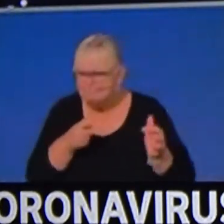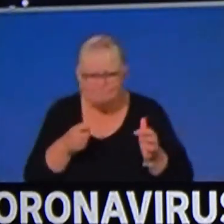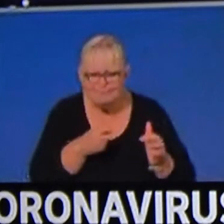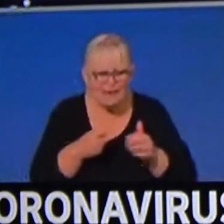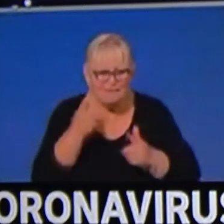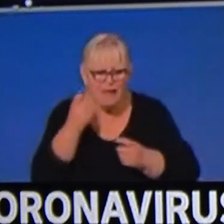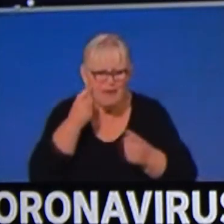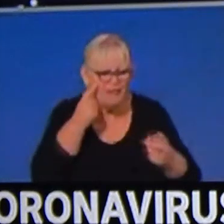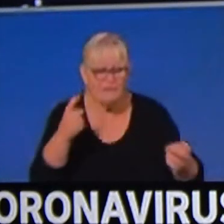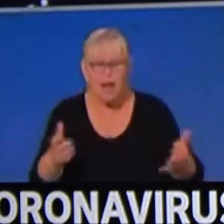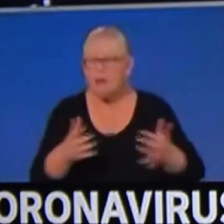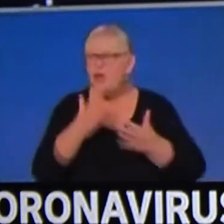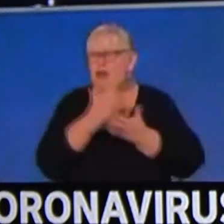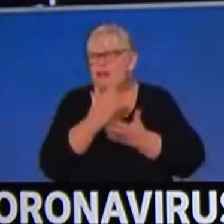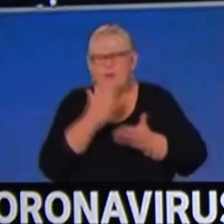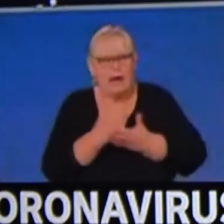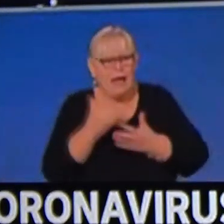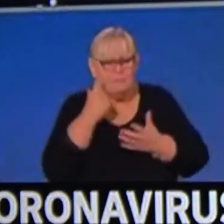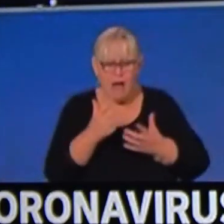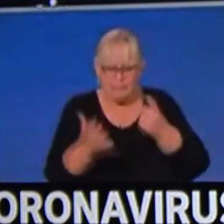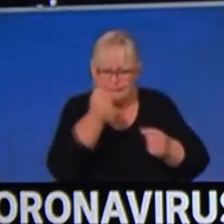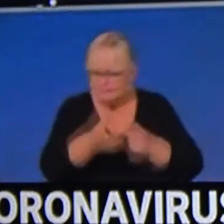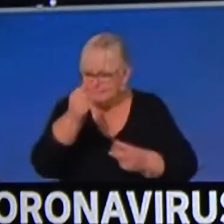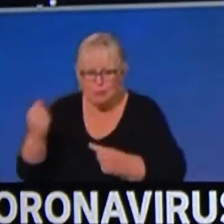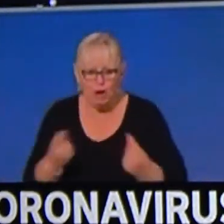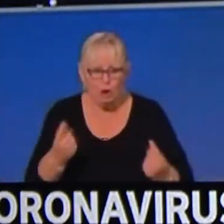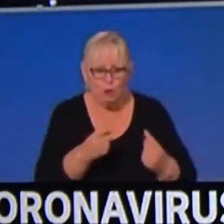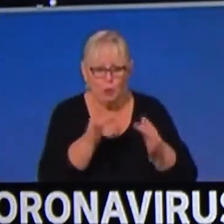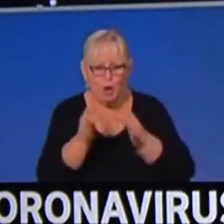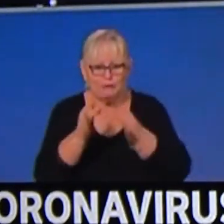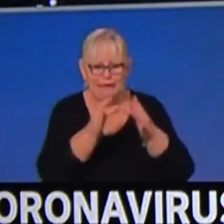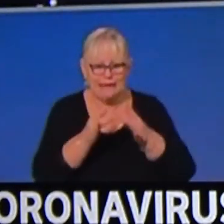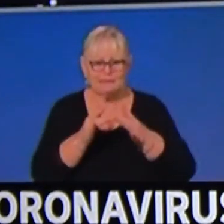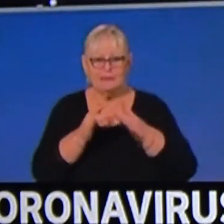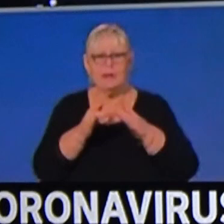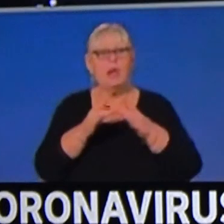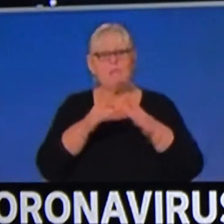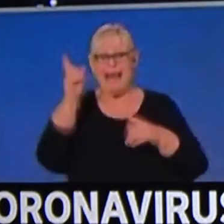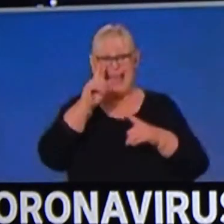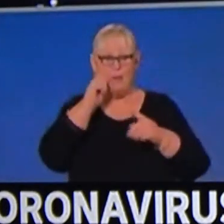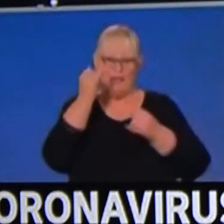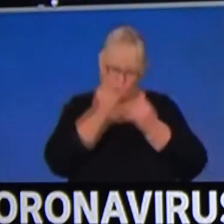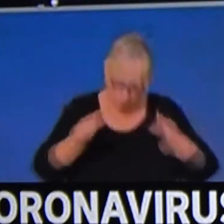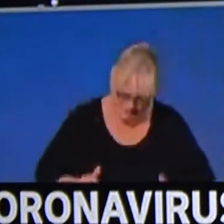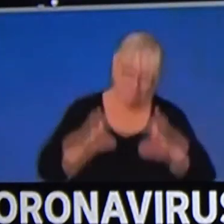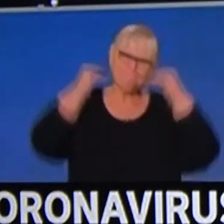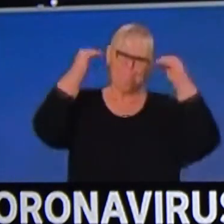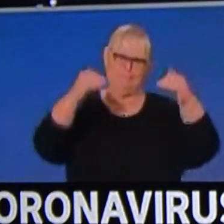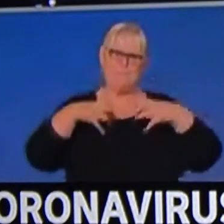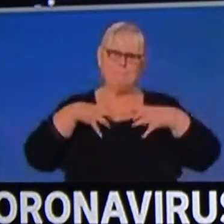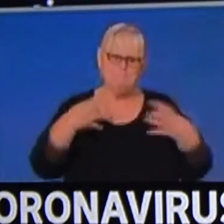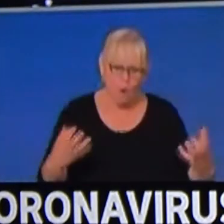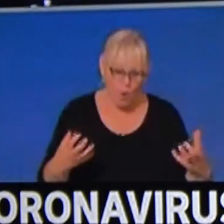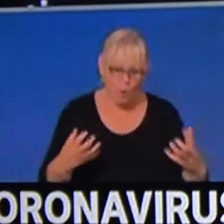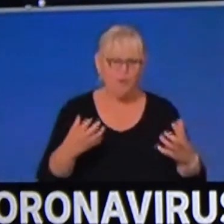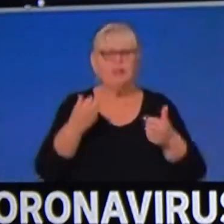a fantastic job on tracking down these cases. But we need to lift that to an industrial capability, and we need to do that